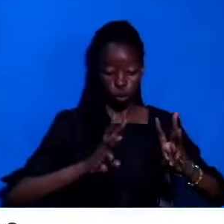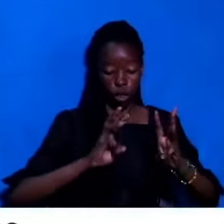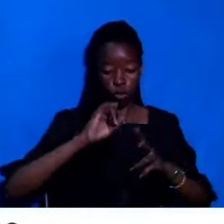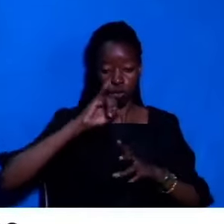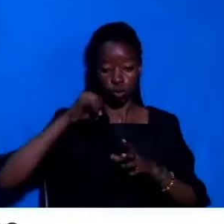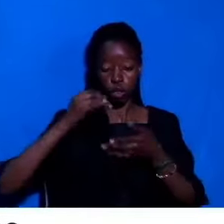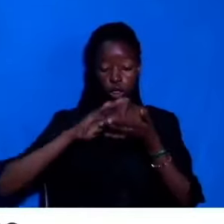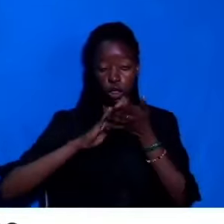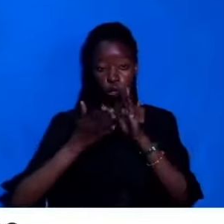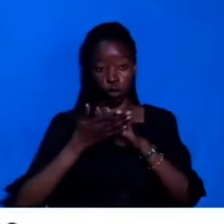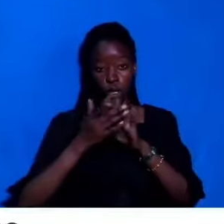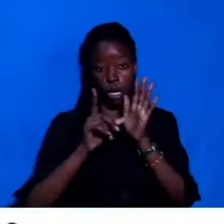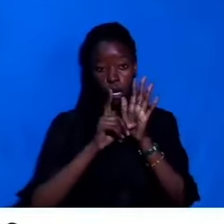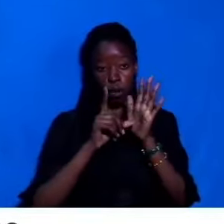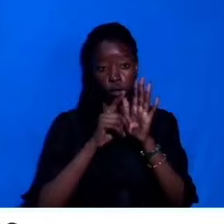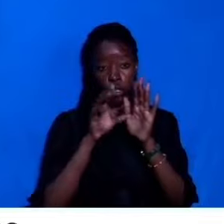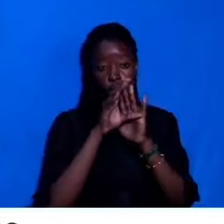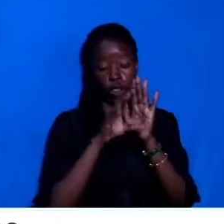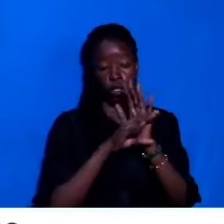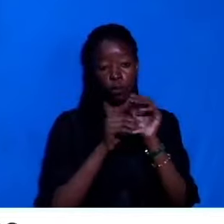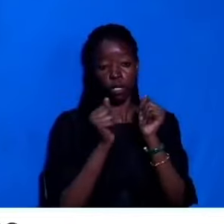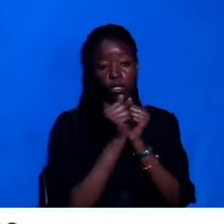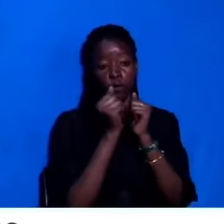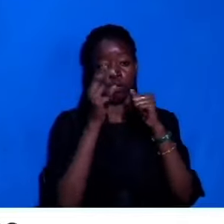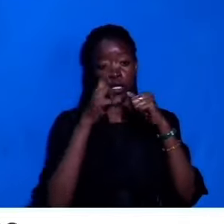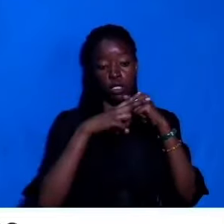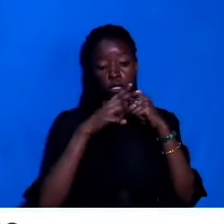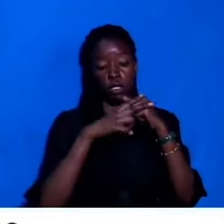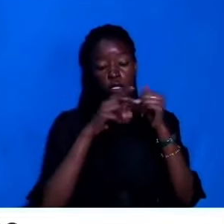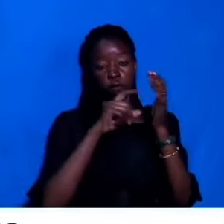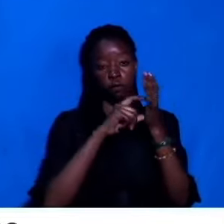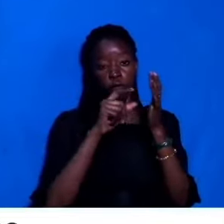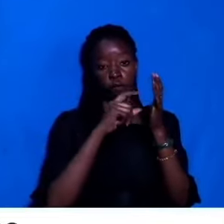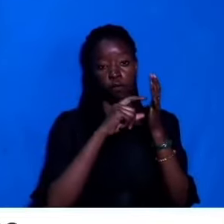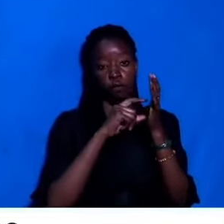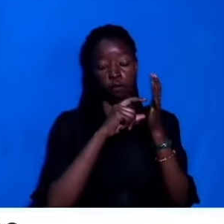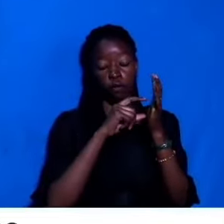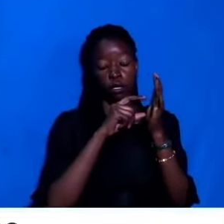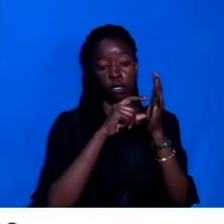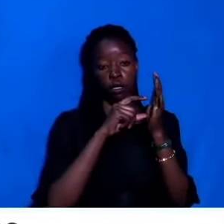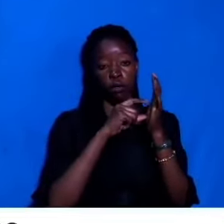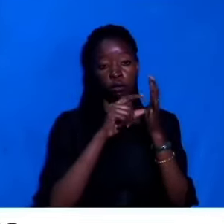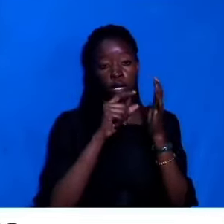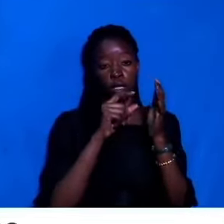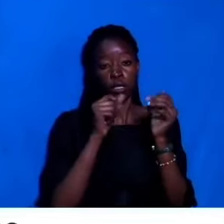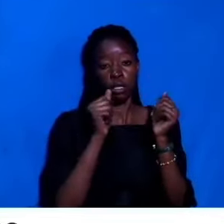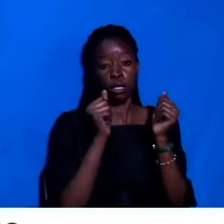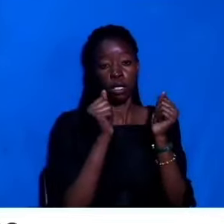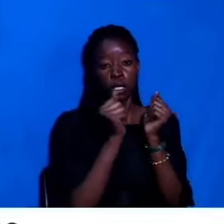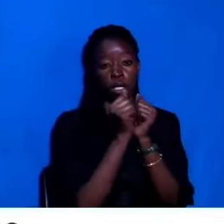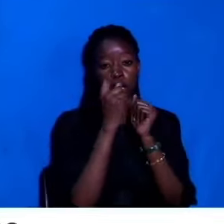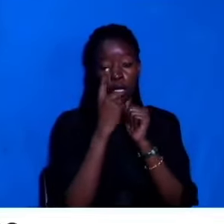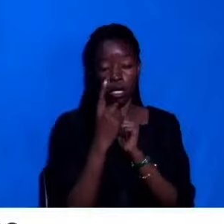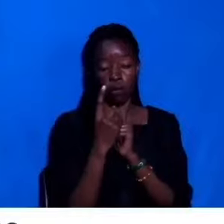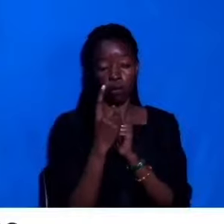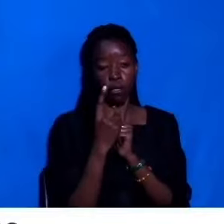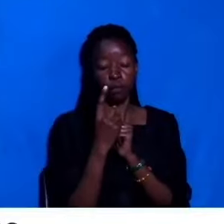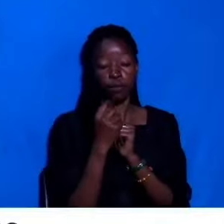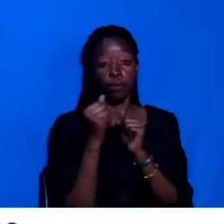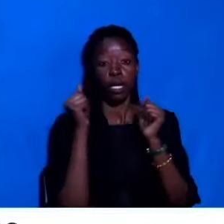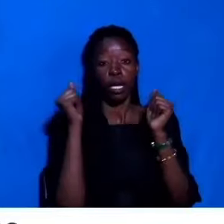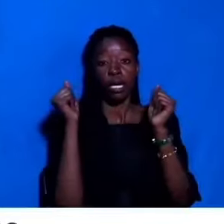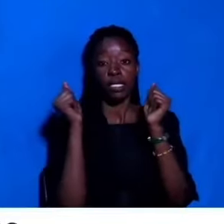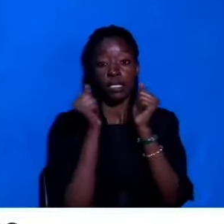chapter 17, in verse 10, in chapter 11 to 19, the word of God says that 10 lepers approached